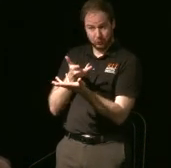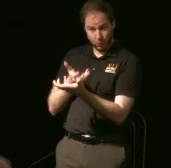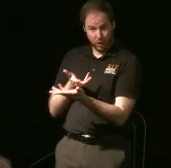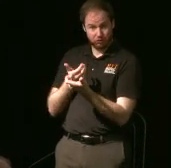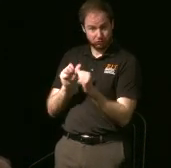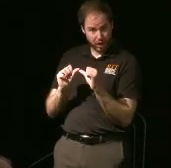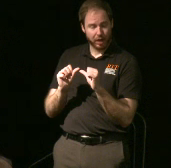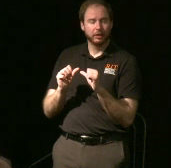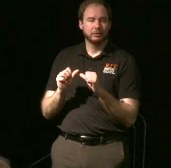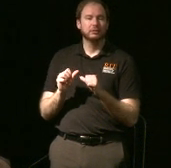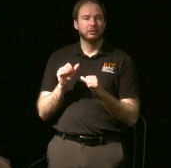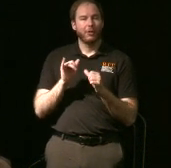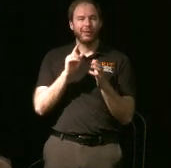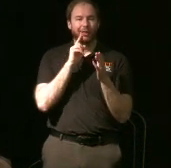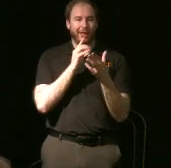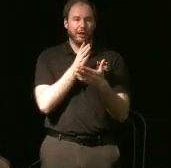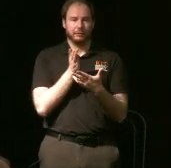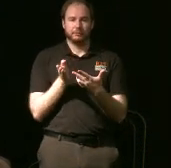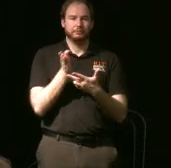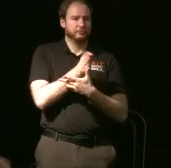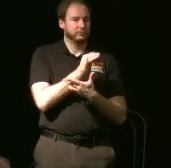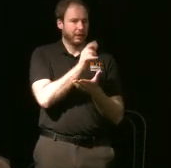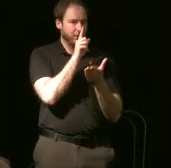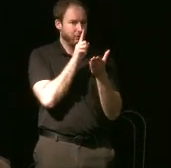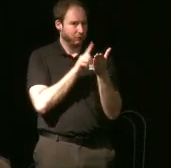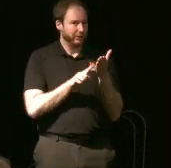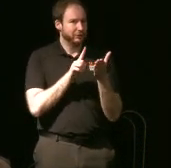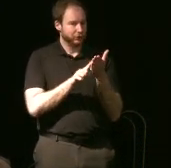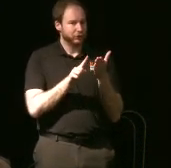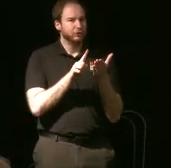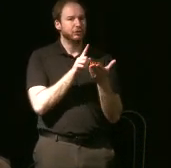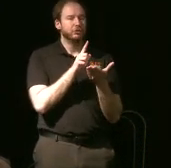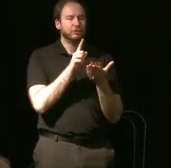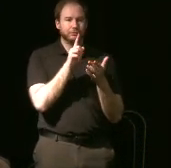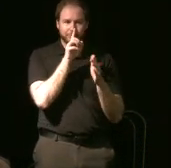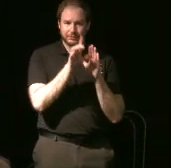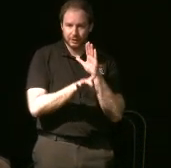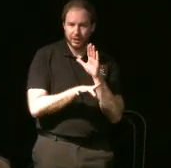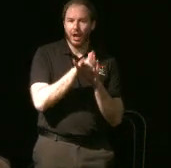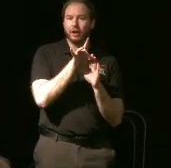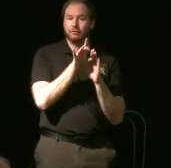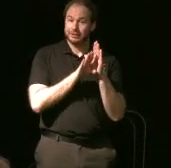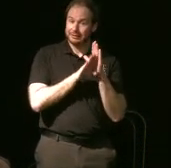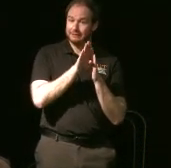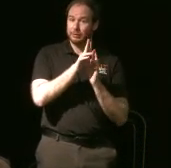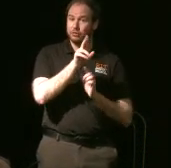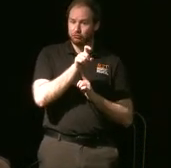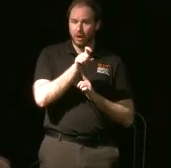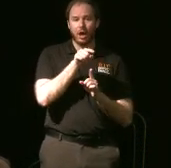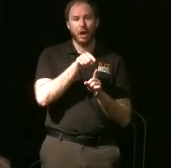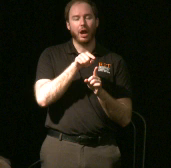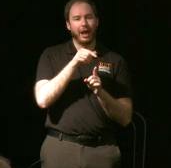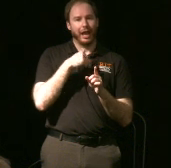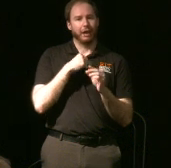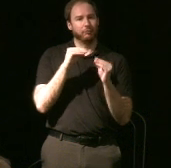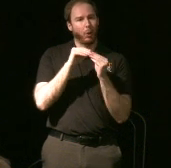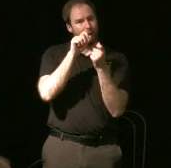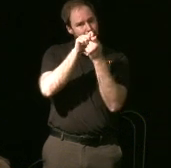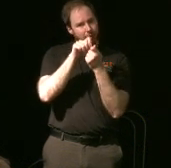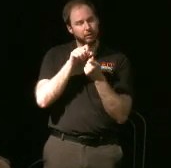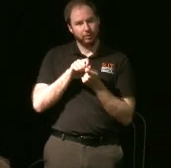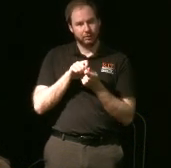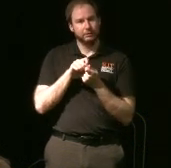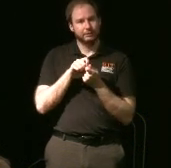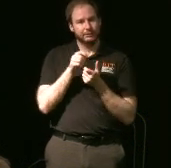So that research, discovery, and clinical drug development phase can be further broken down